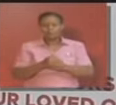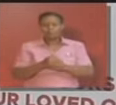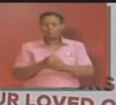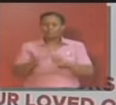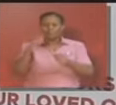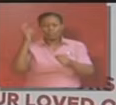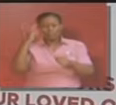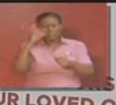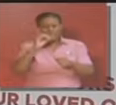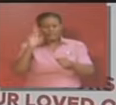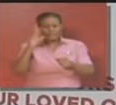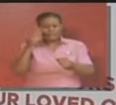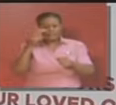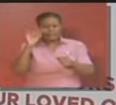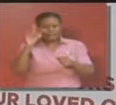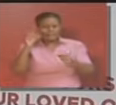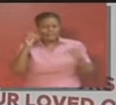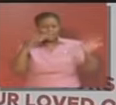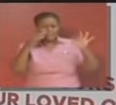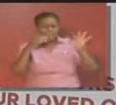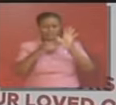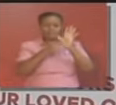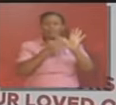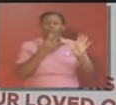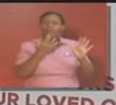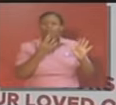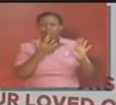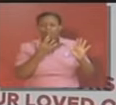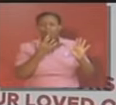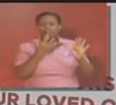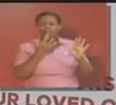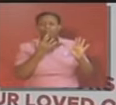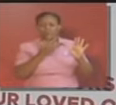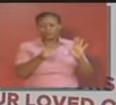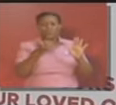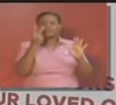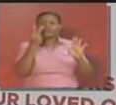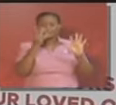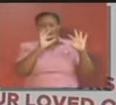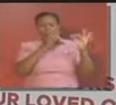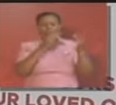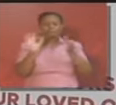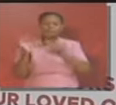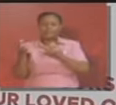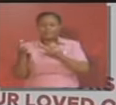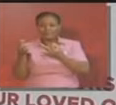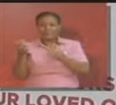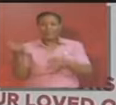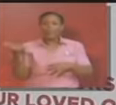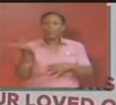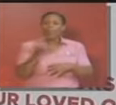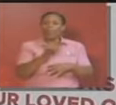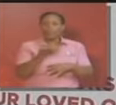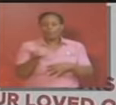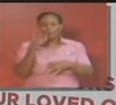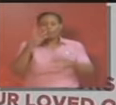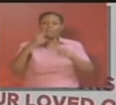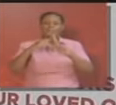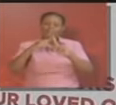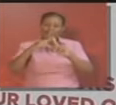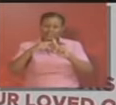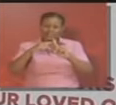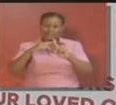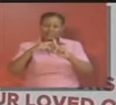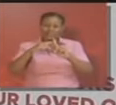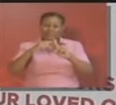us, those were 2 households, and if you looked at it, you would notice in one household, all 4 persons tested positive, and in another household,